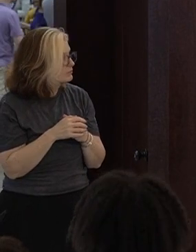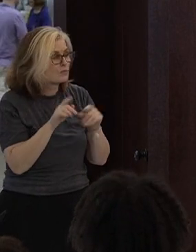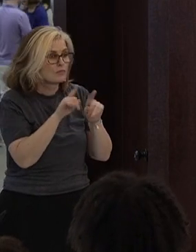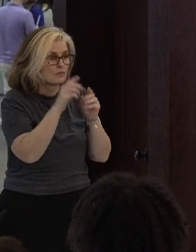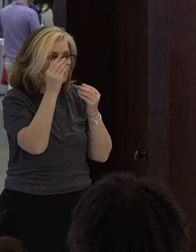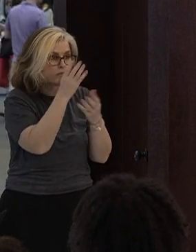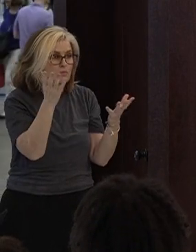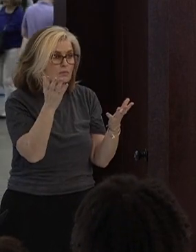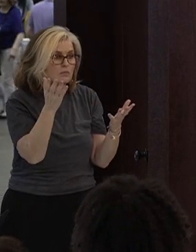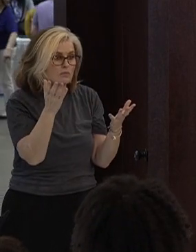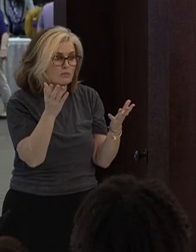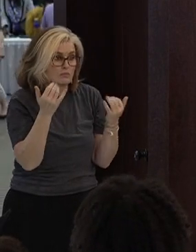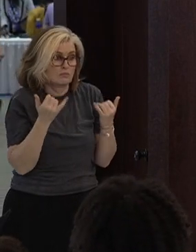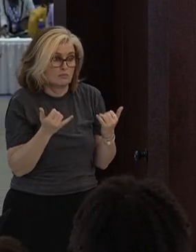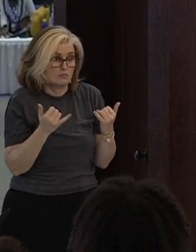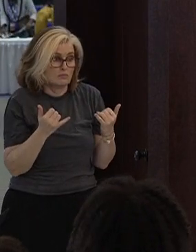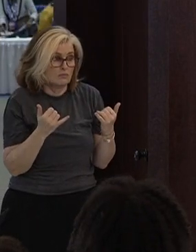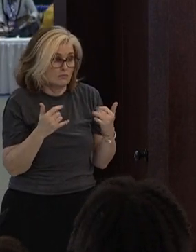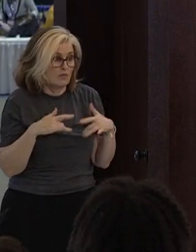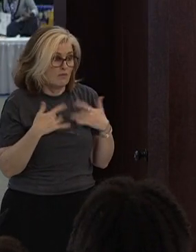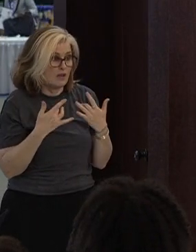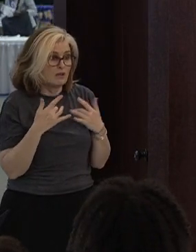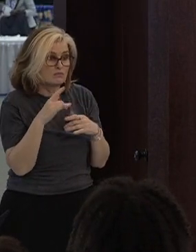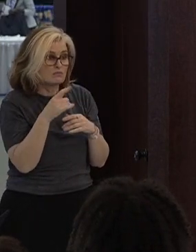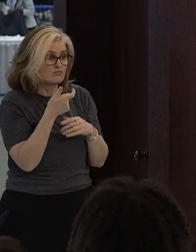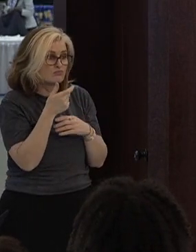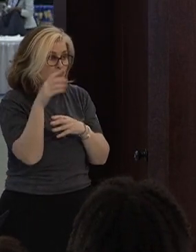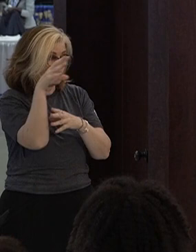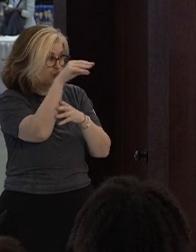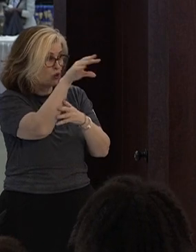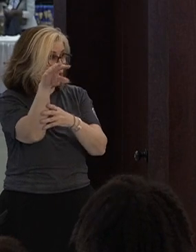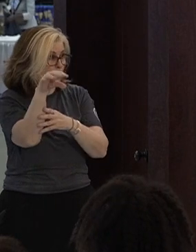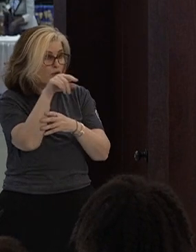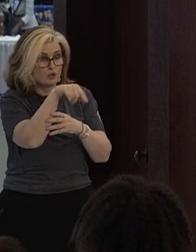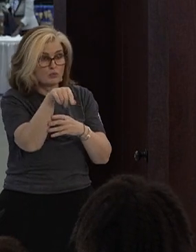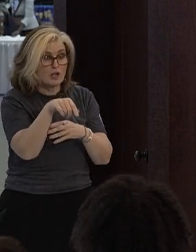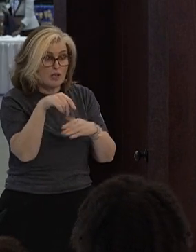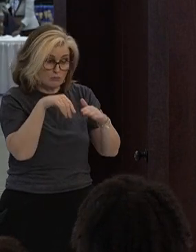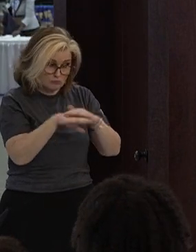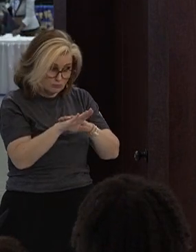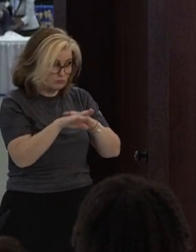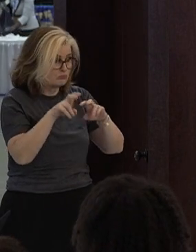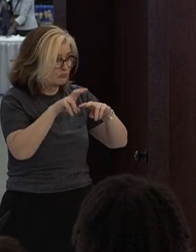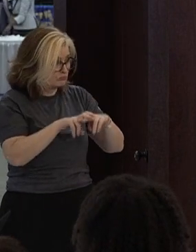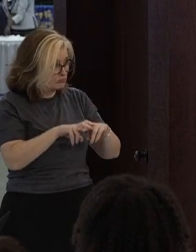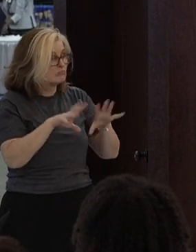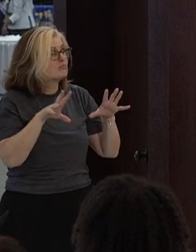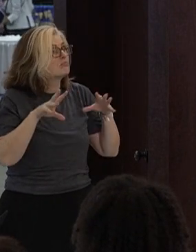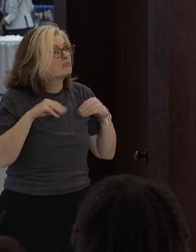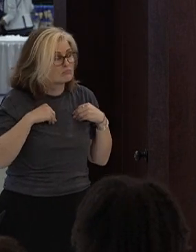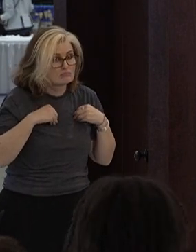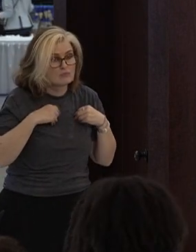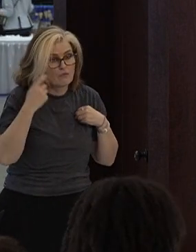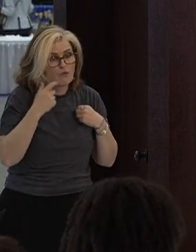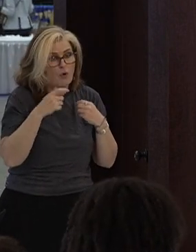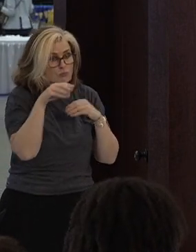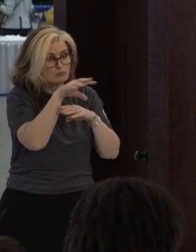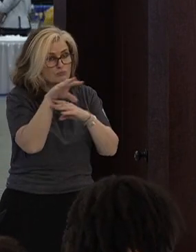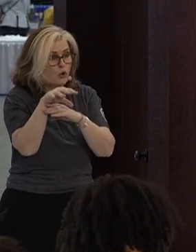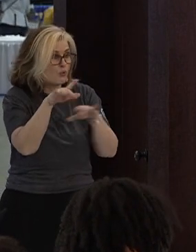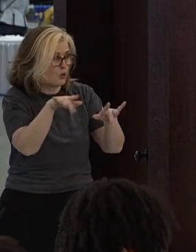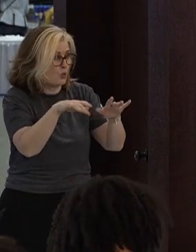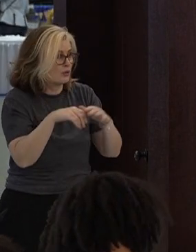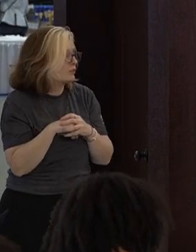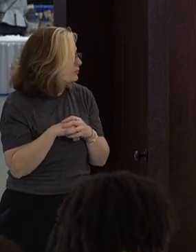want to notify you that at this event, you will be recorded, and that your entry and presence into this program constitutes your consent to be filmed or otherwise